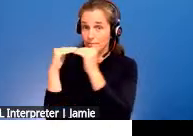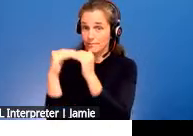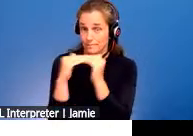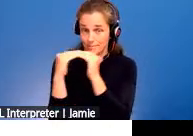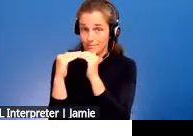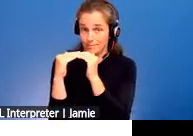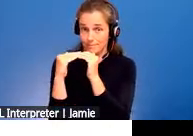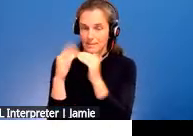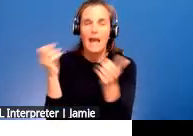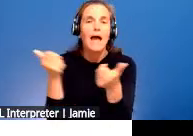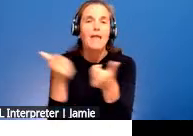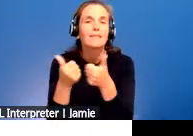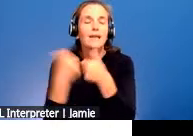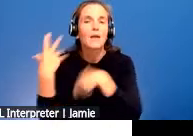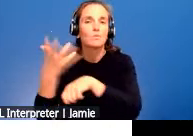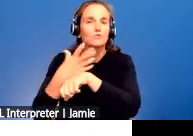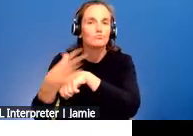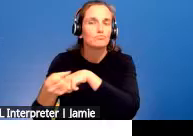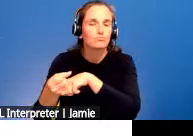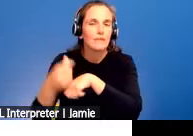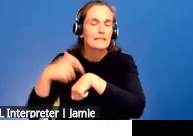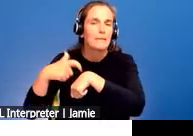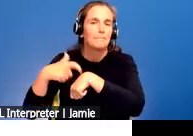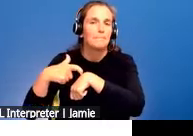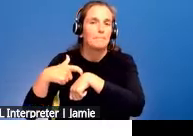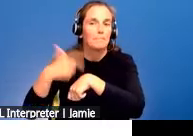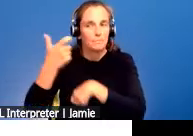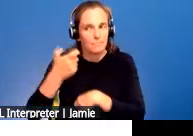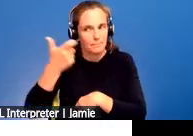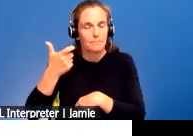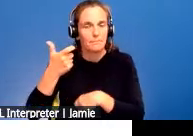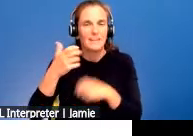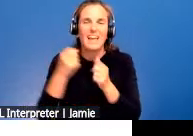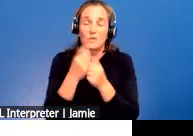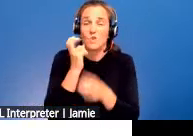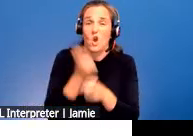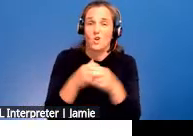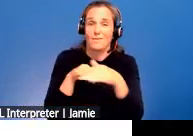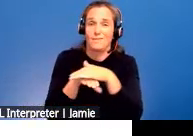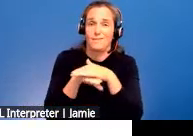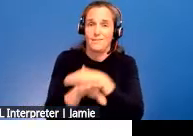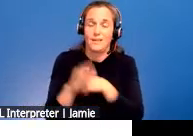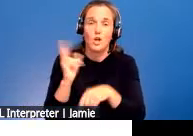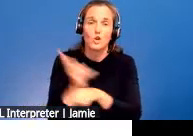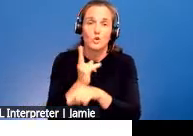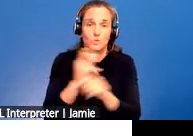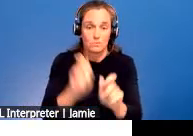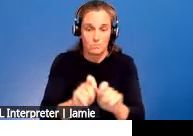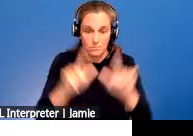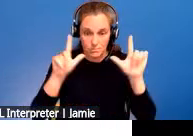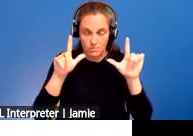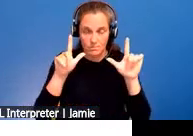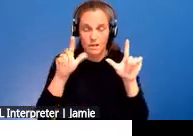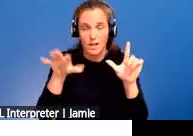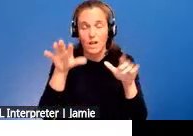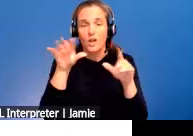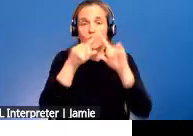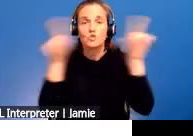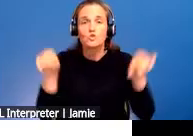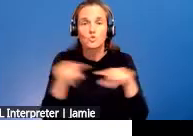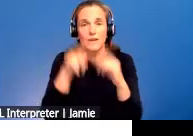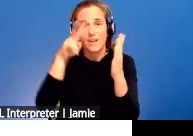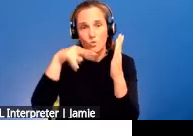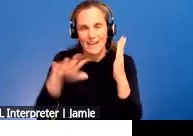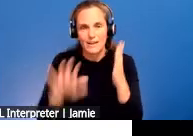kept timing out. And because it was harder for him to access using a screen reader, he kept timing out of the game and he felt,